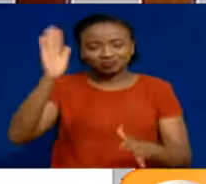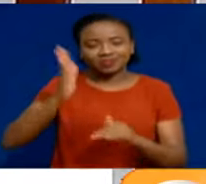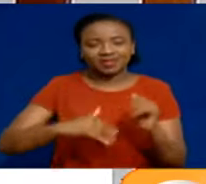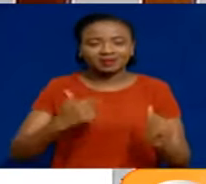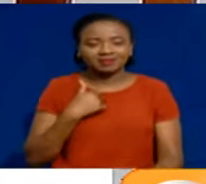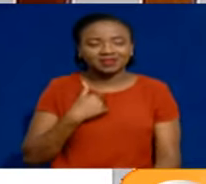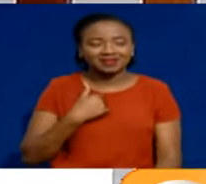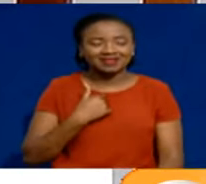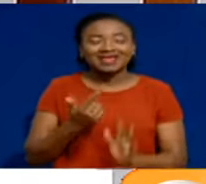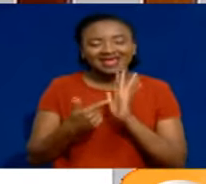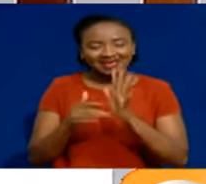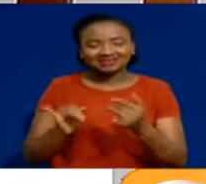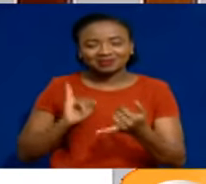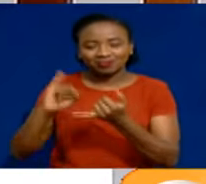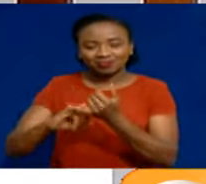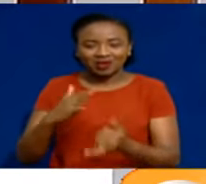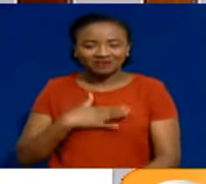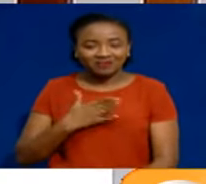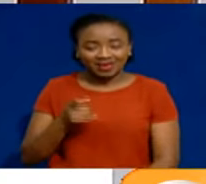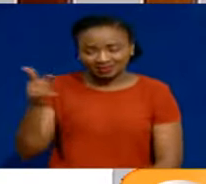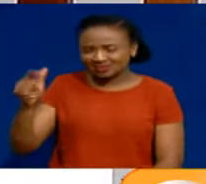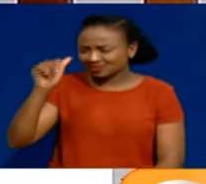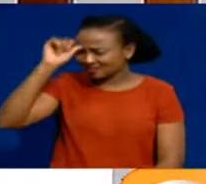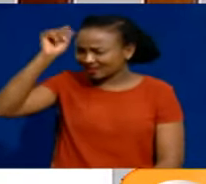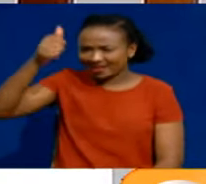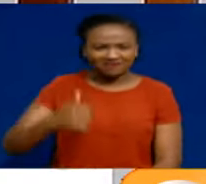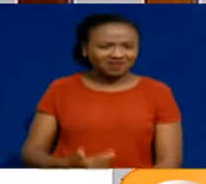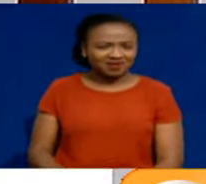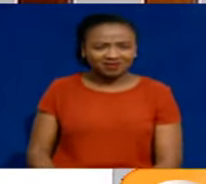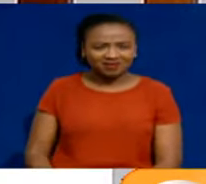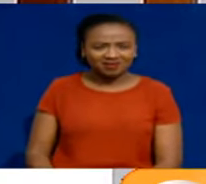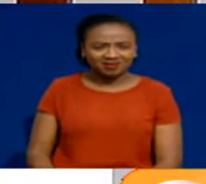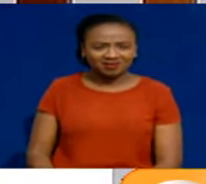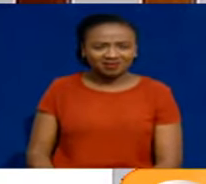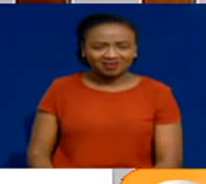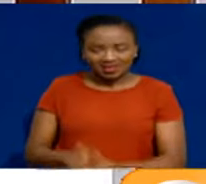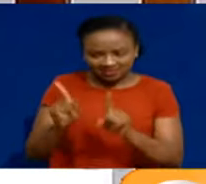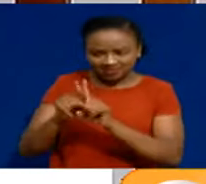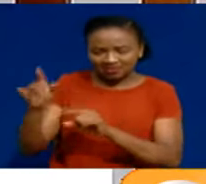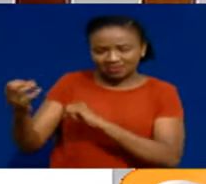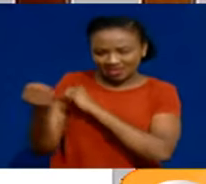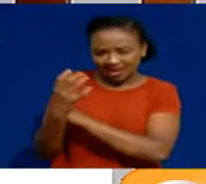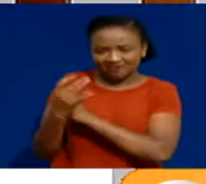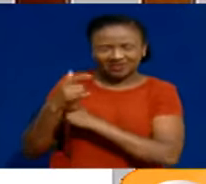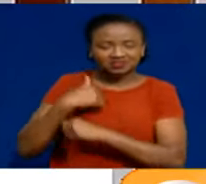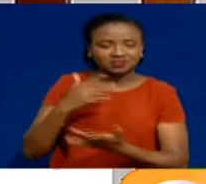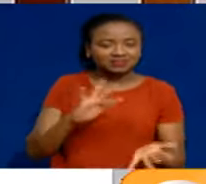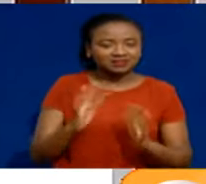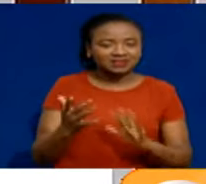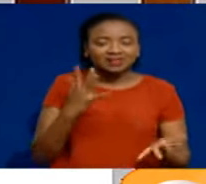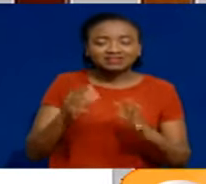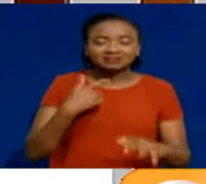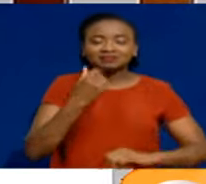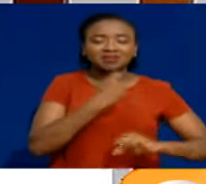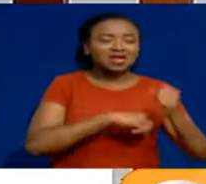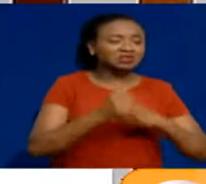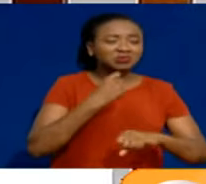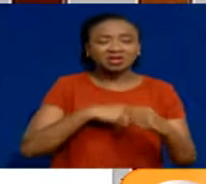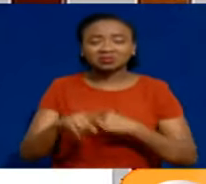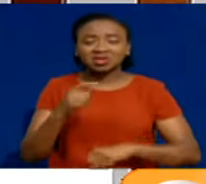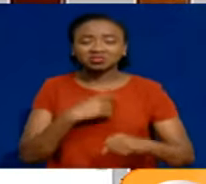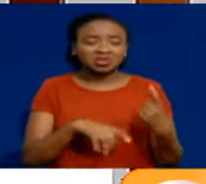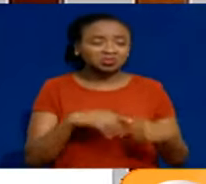Including my wife, Mary. She's very good. And even she advises me sometimes. Sometimes I behave as if I have not listened